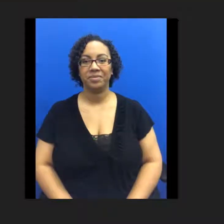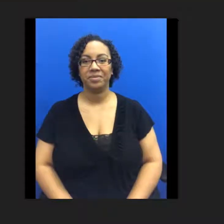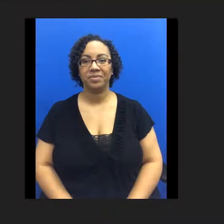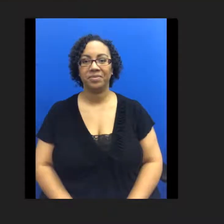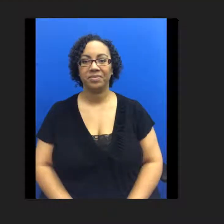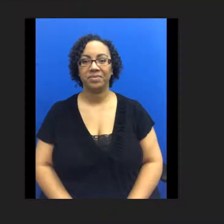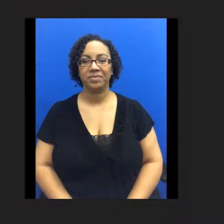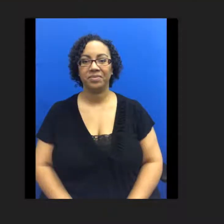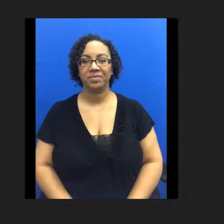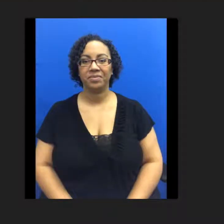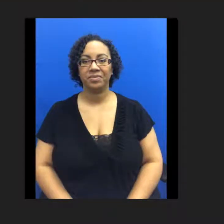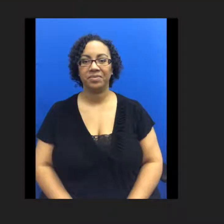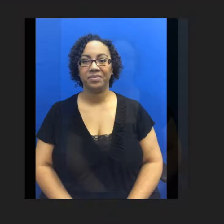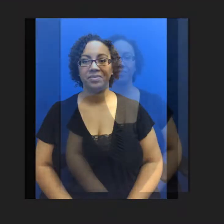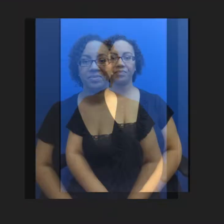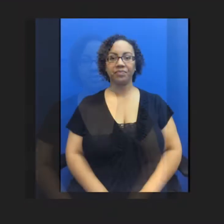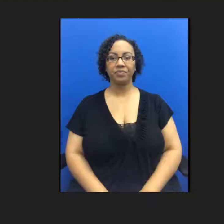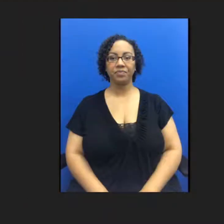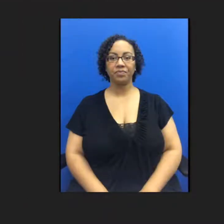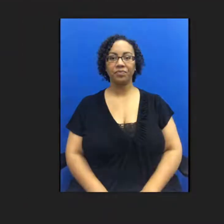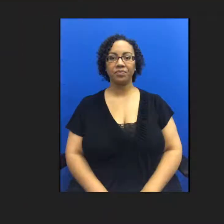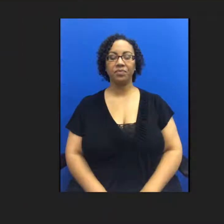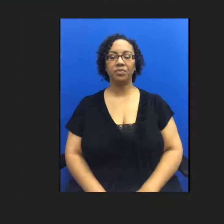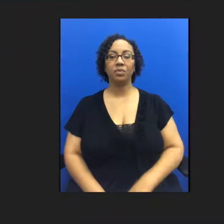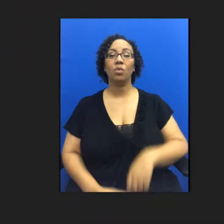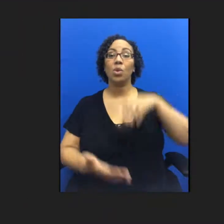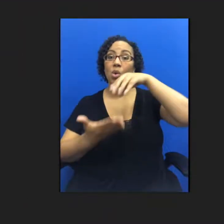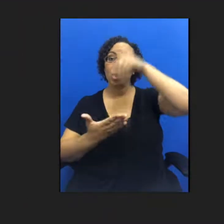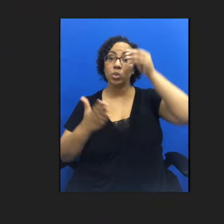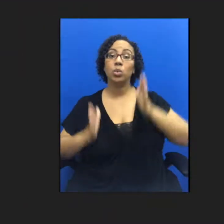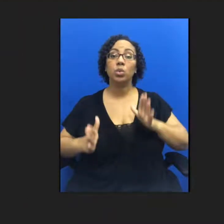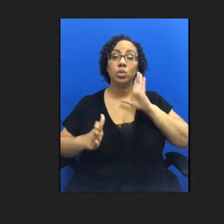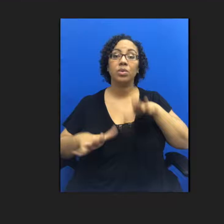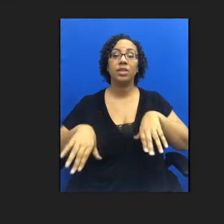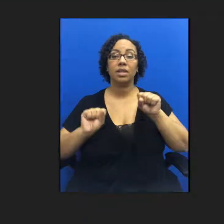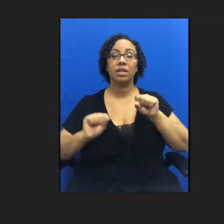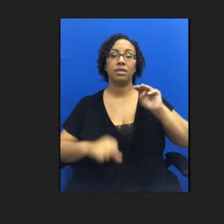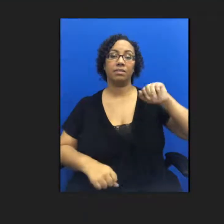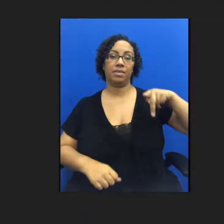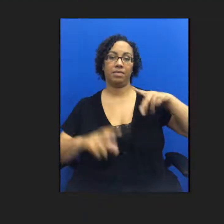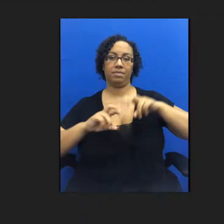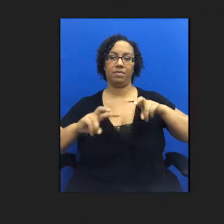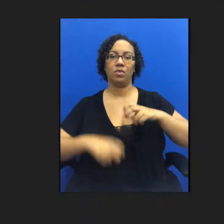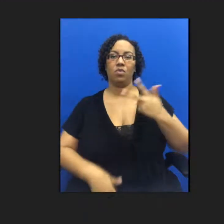is used by over 44 deaf schools across the nation.